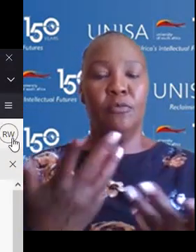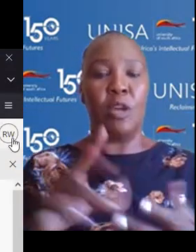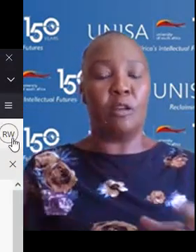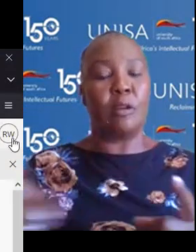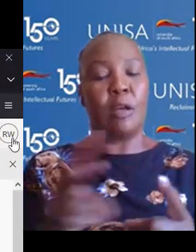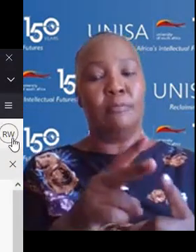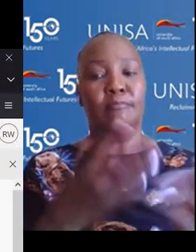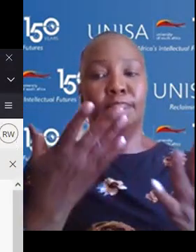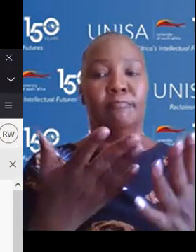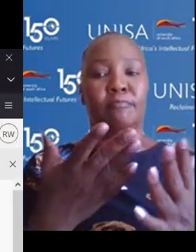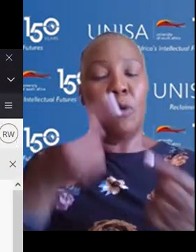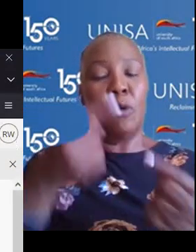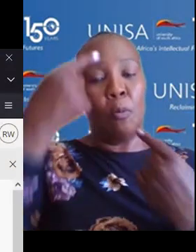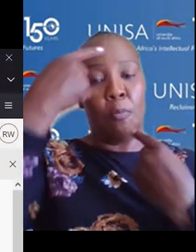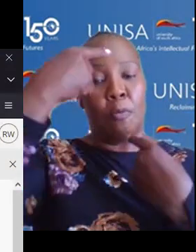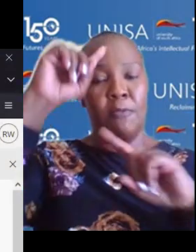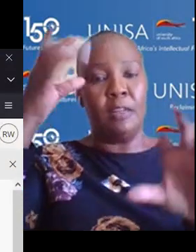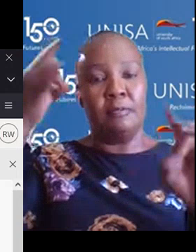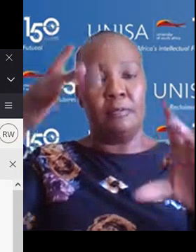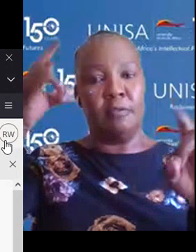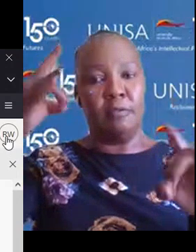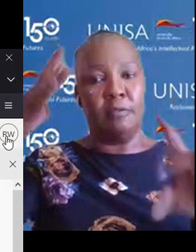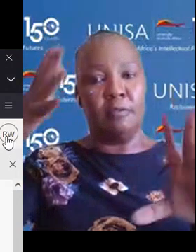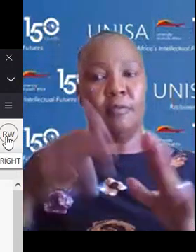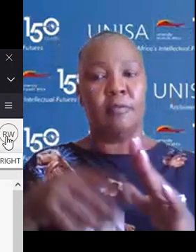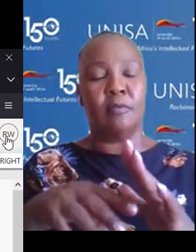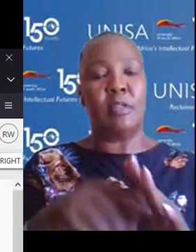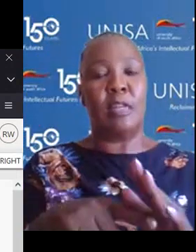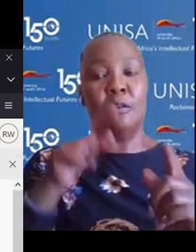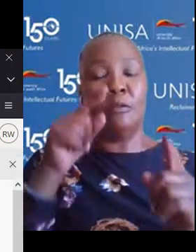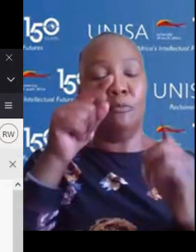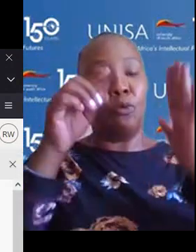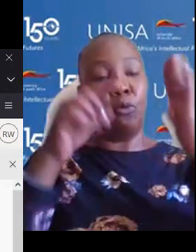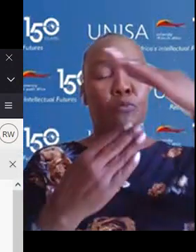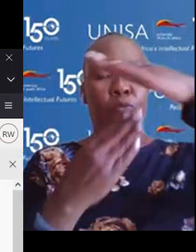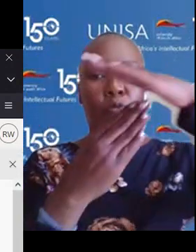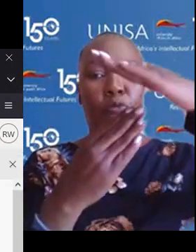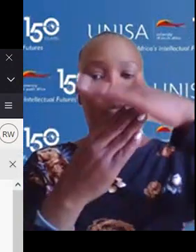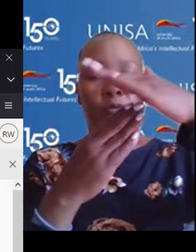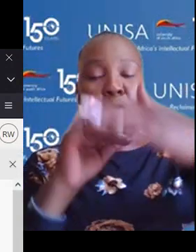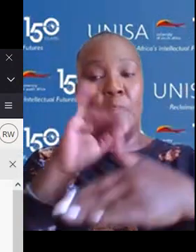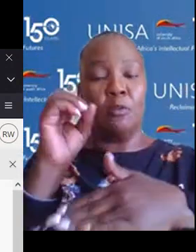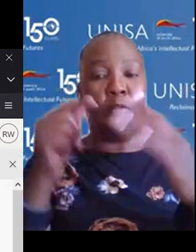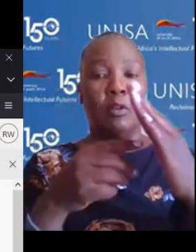your profile information by clicking on this icon at the top right.